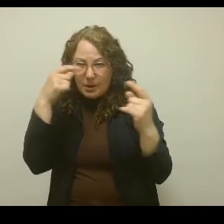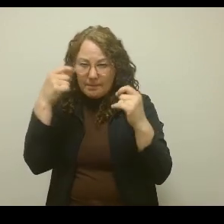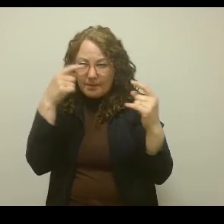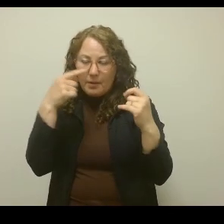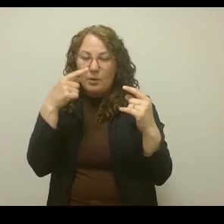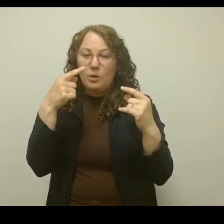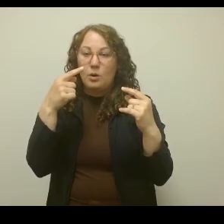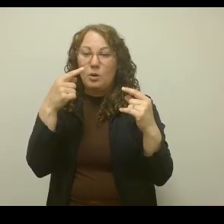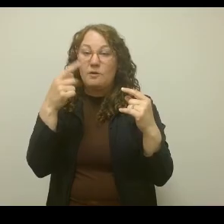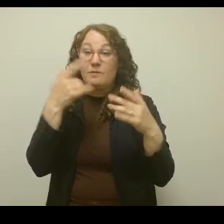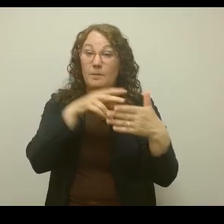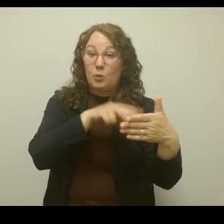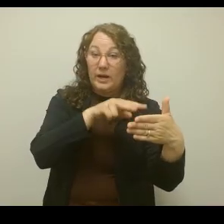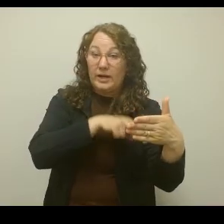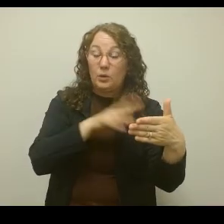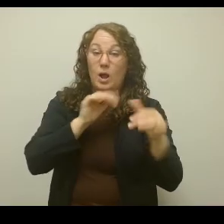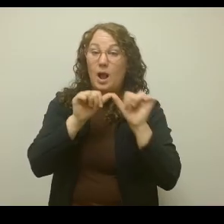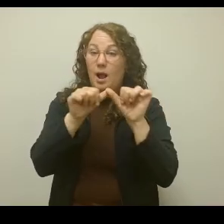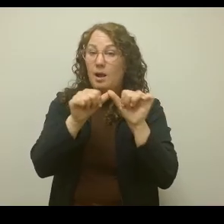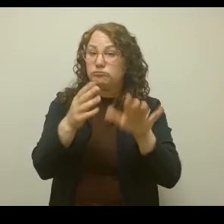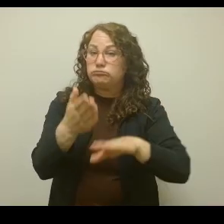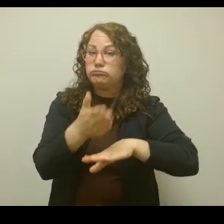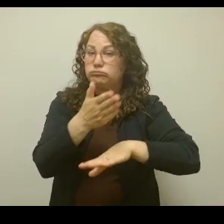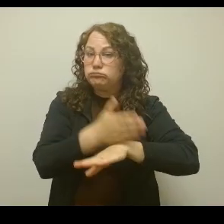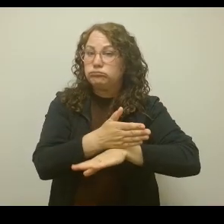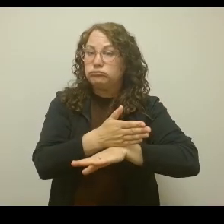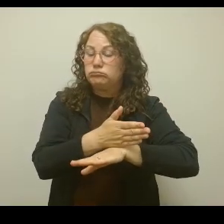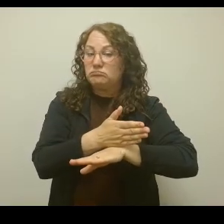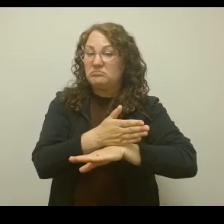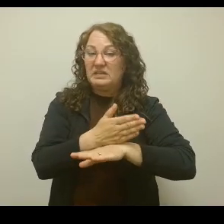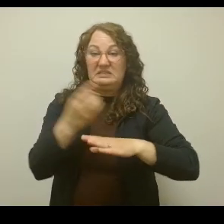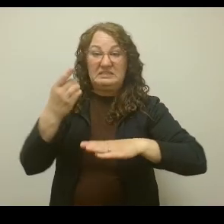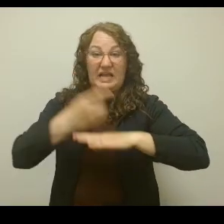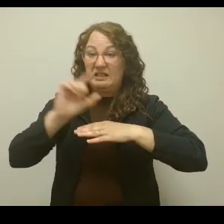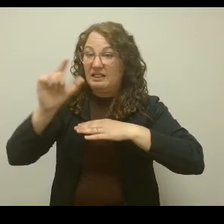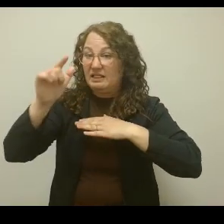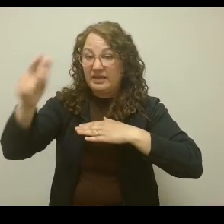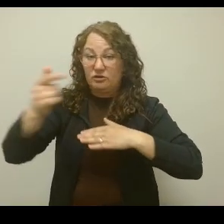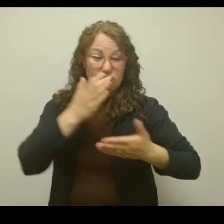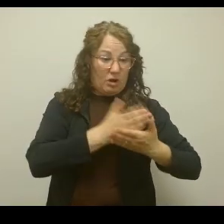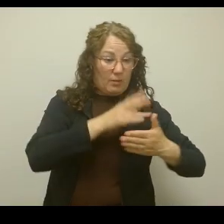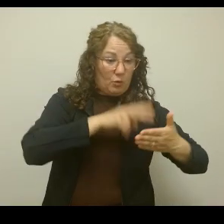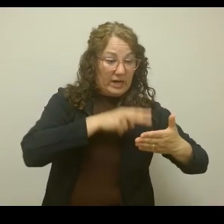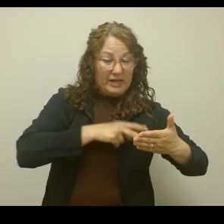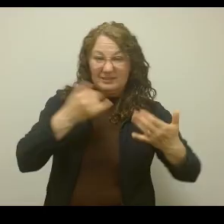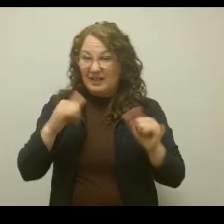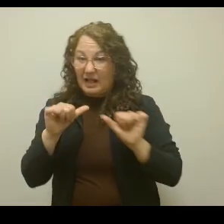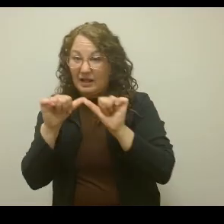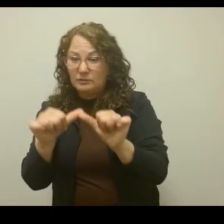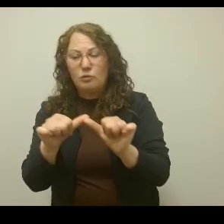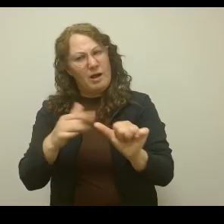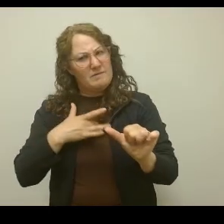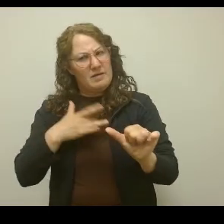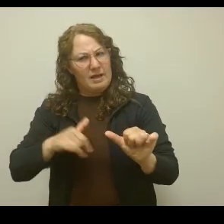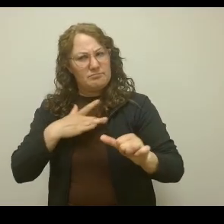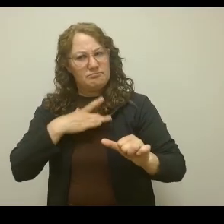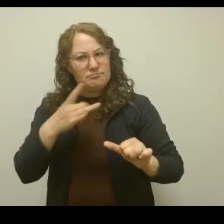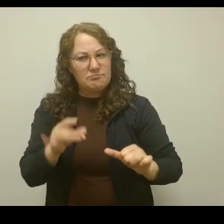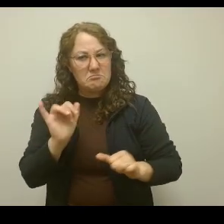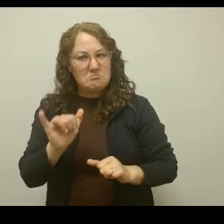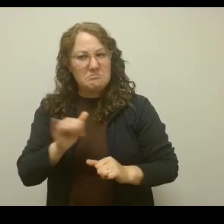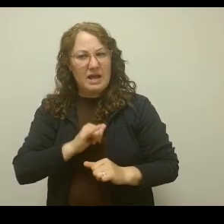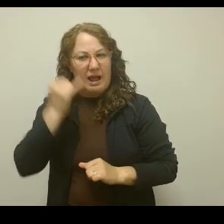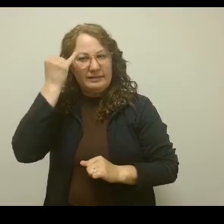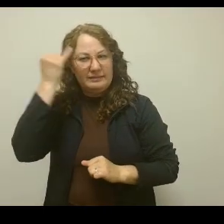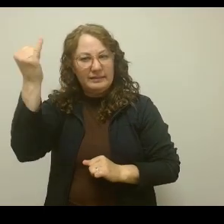reading can continue to improve days after you've stopped reading. So I think that is a really interesting idea that